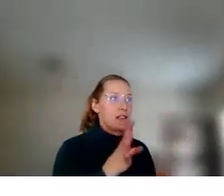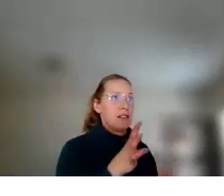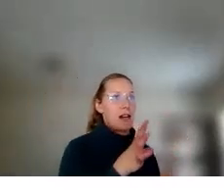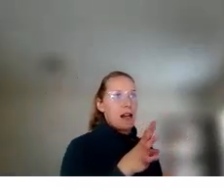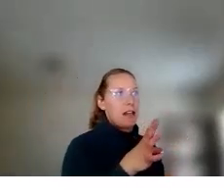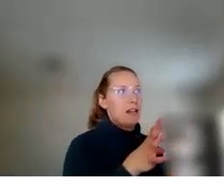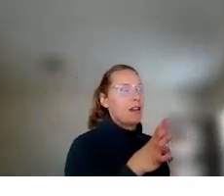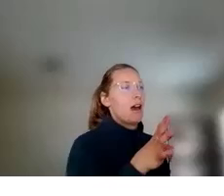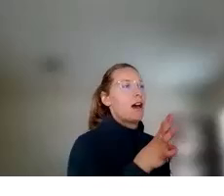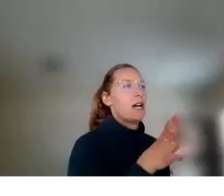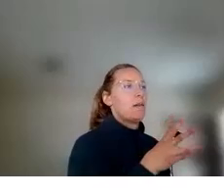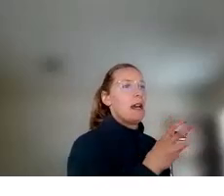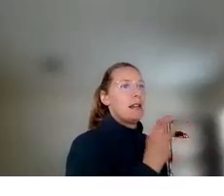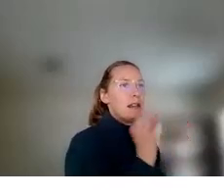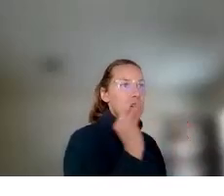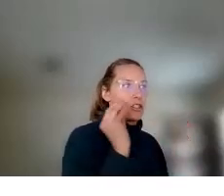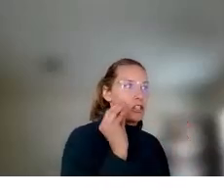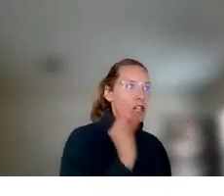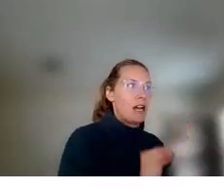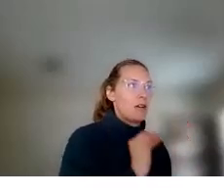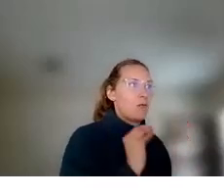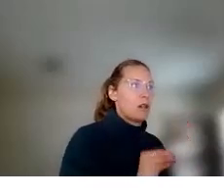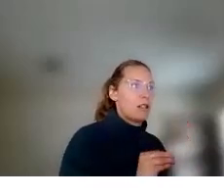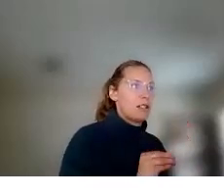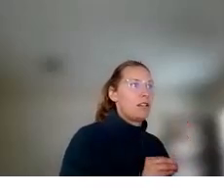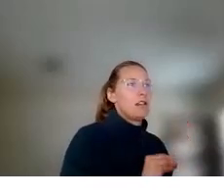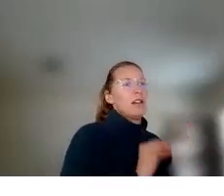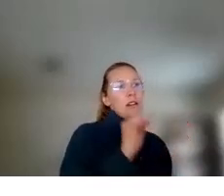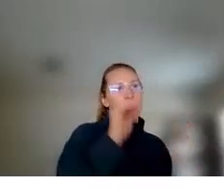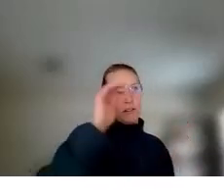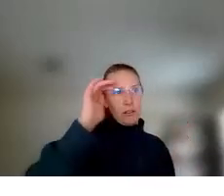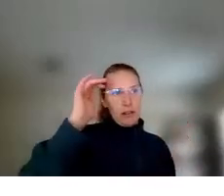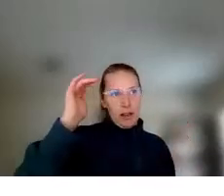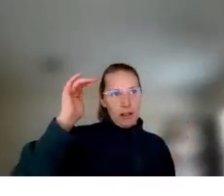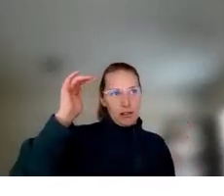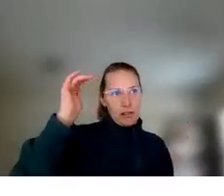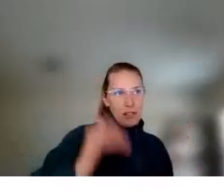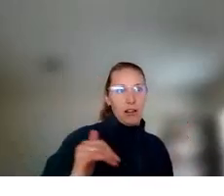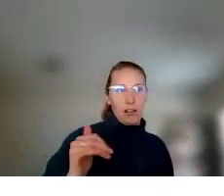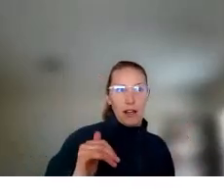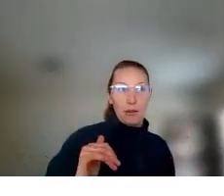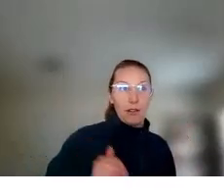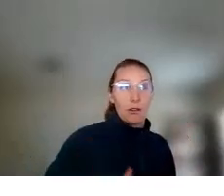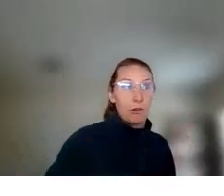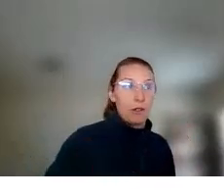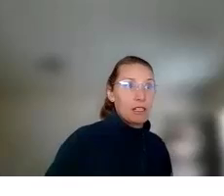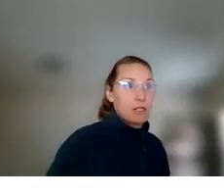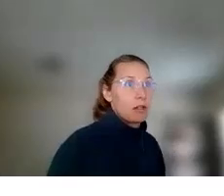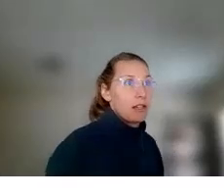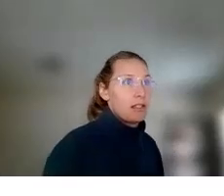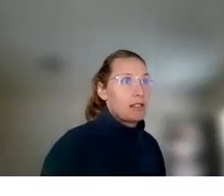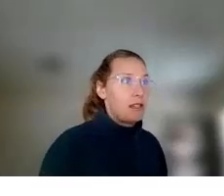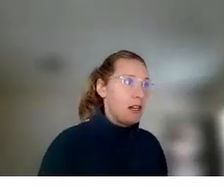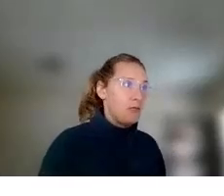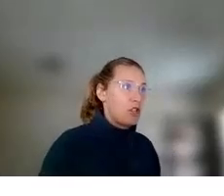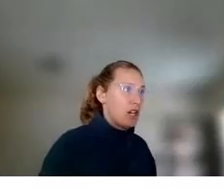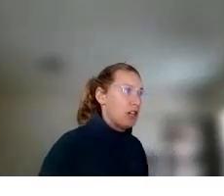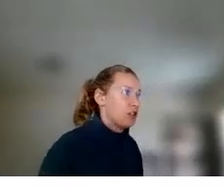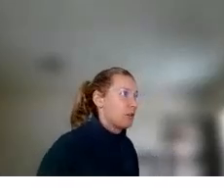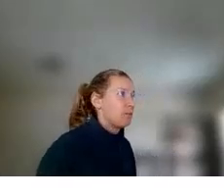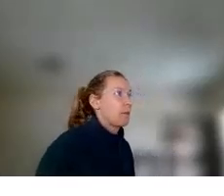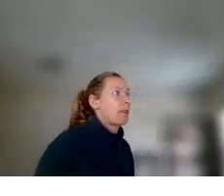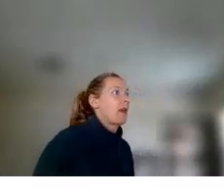into CLLI. And then on July 1, that CLLI waiver will experience the